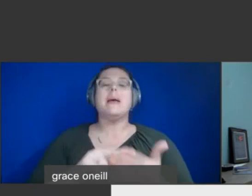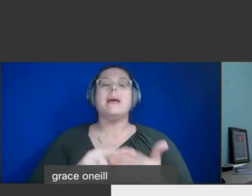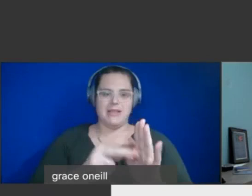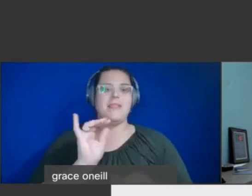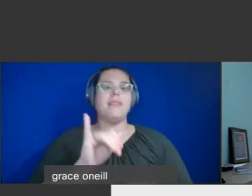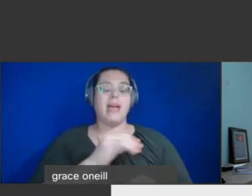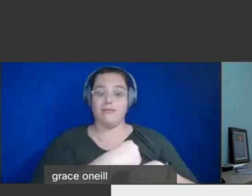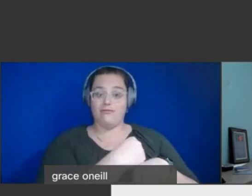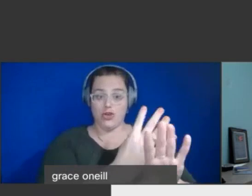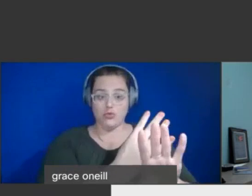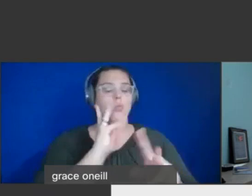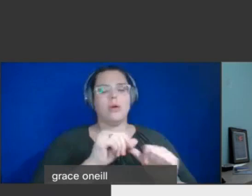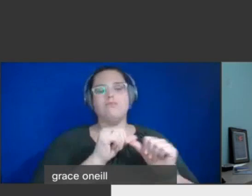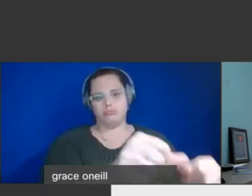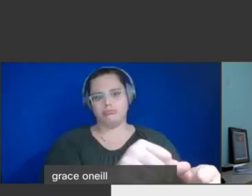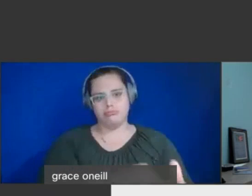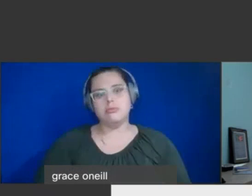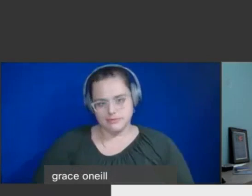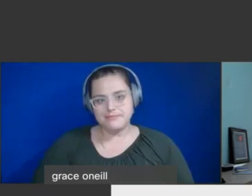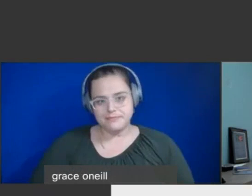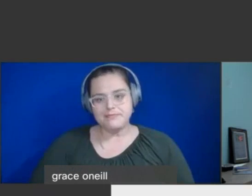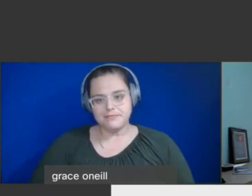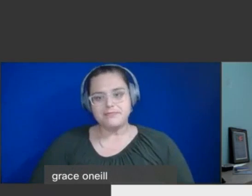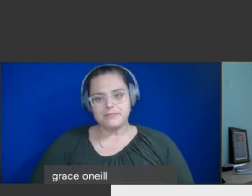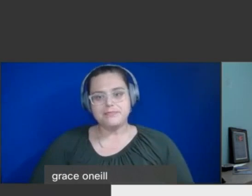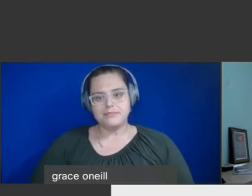be virtual. And so